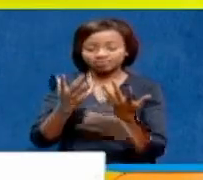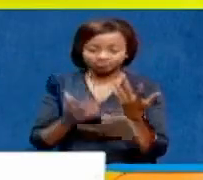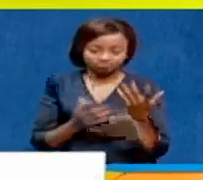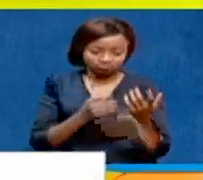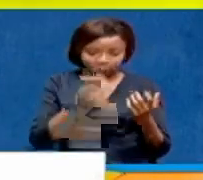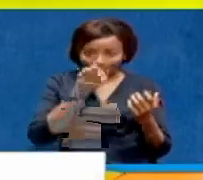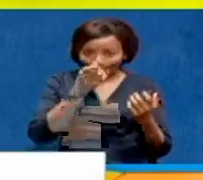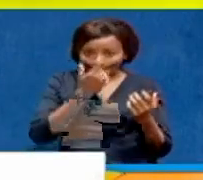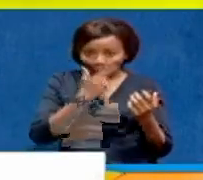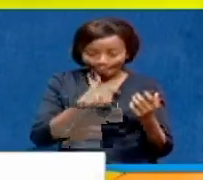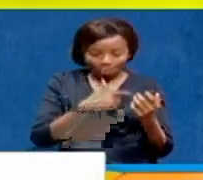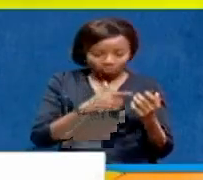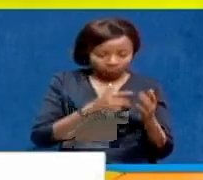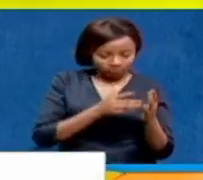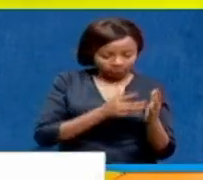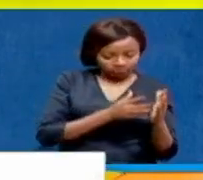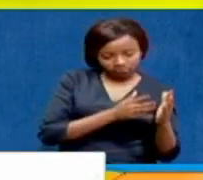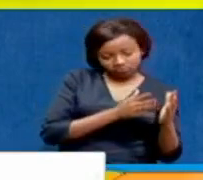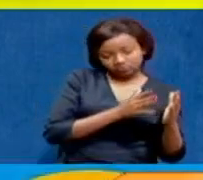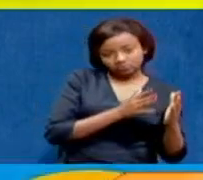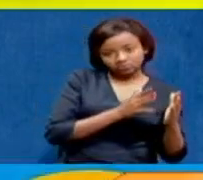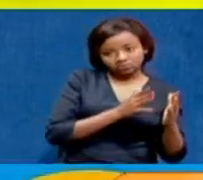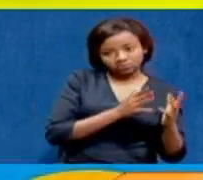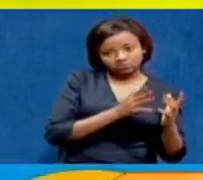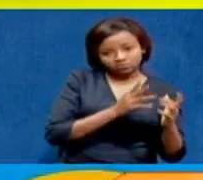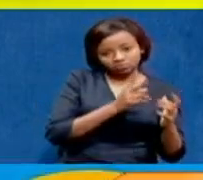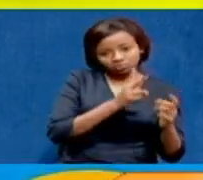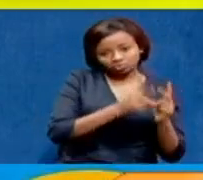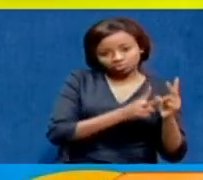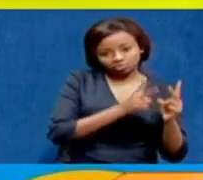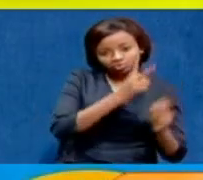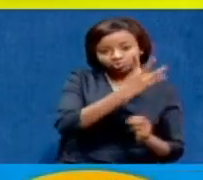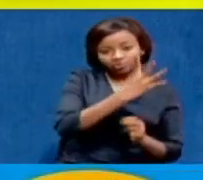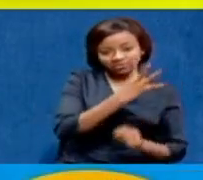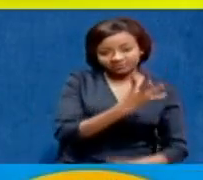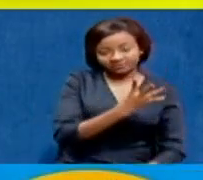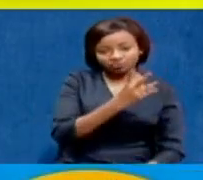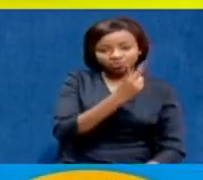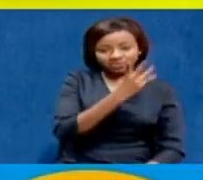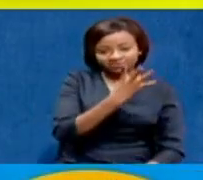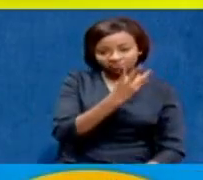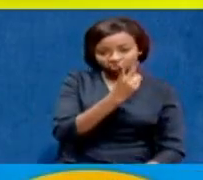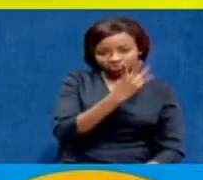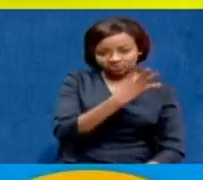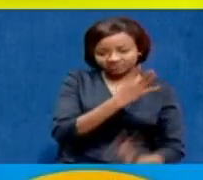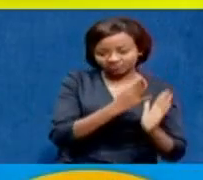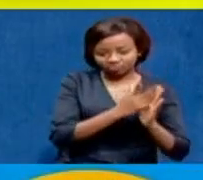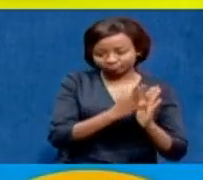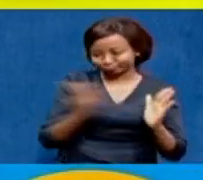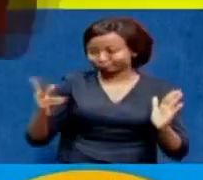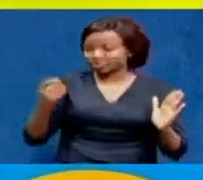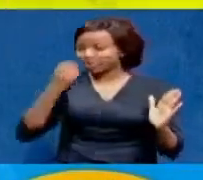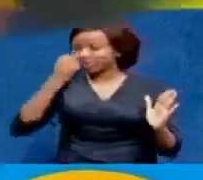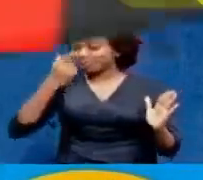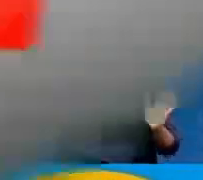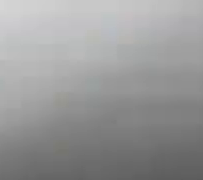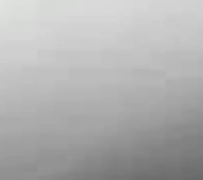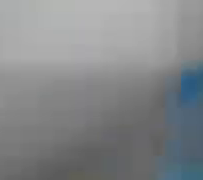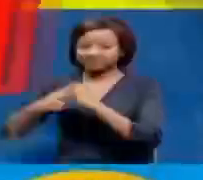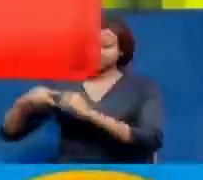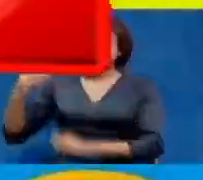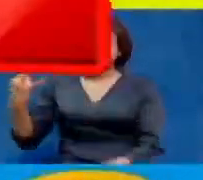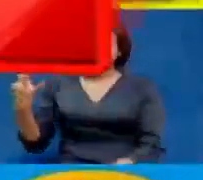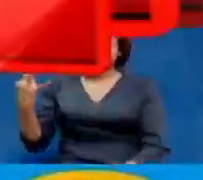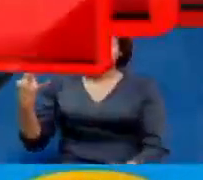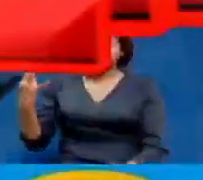of the cases over the last 24 hours is between 24 years for the youngest and 73 years for the